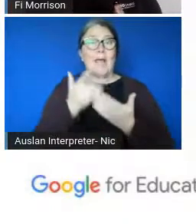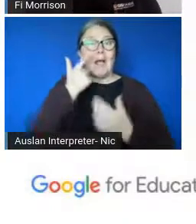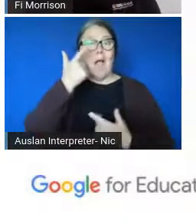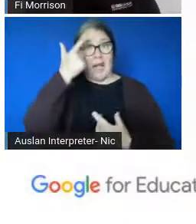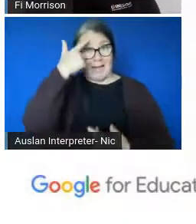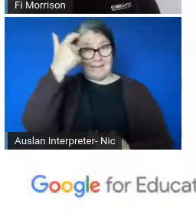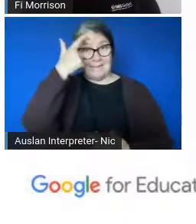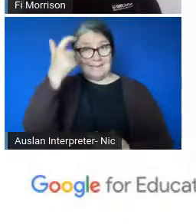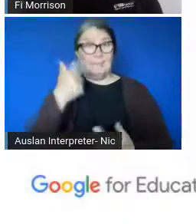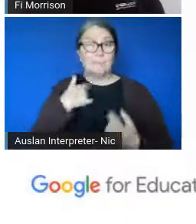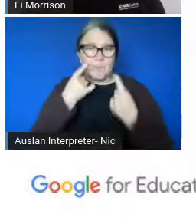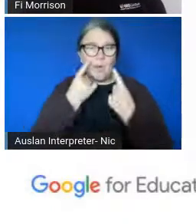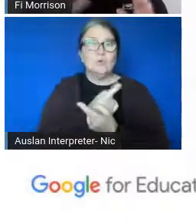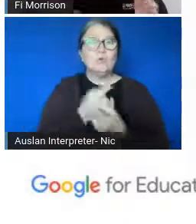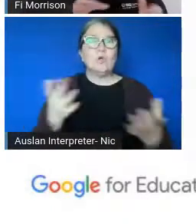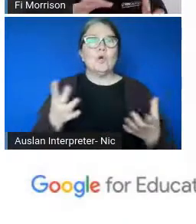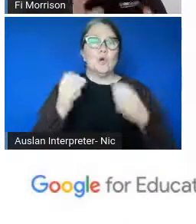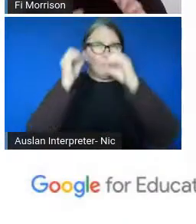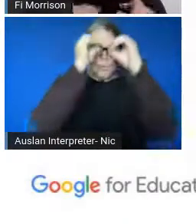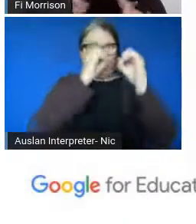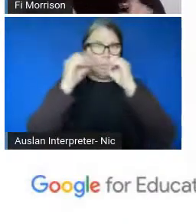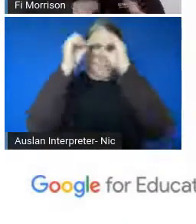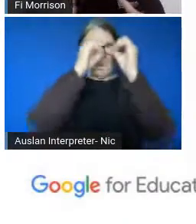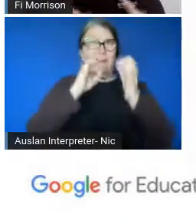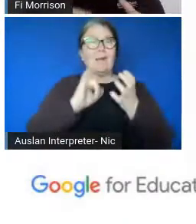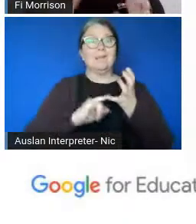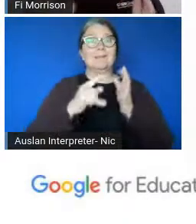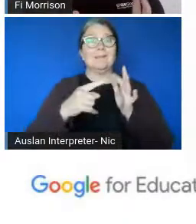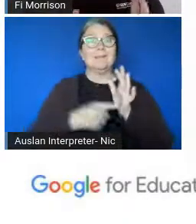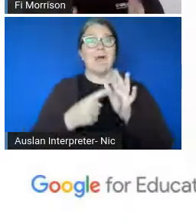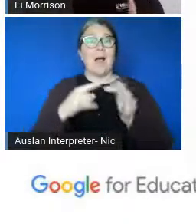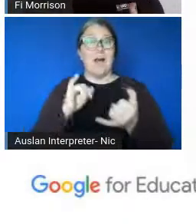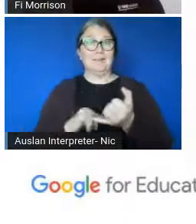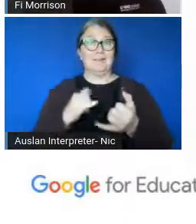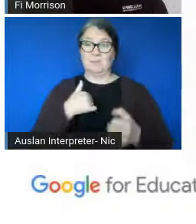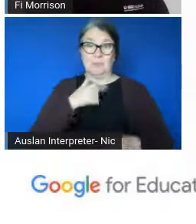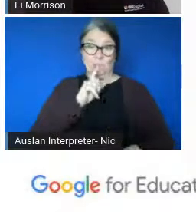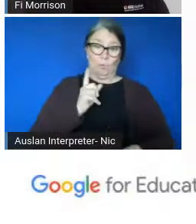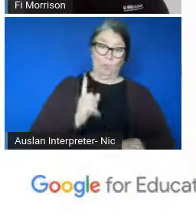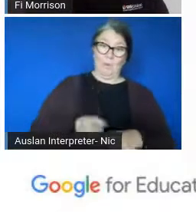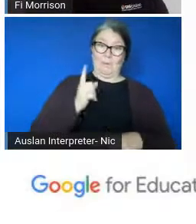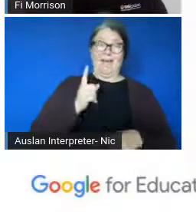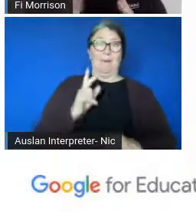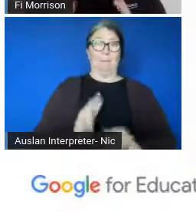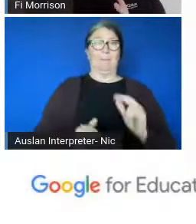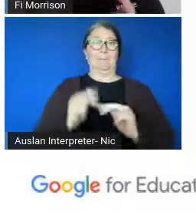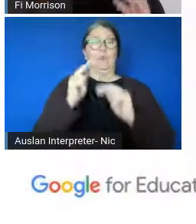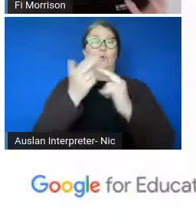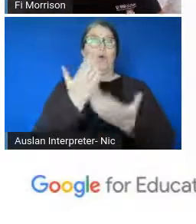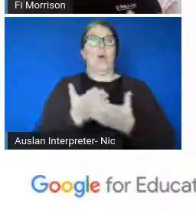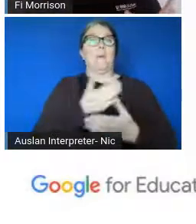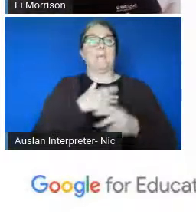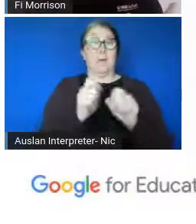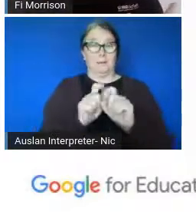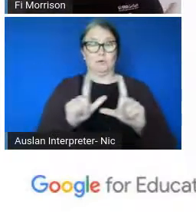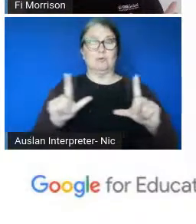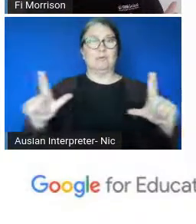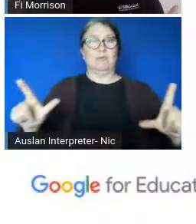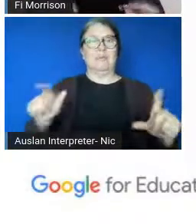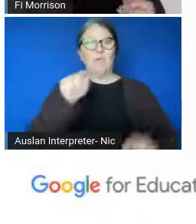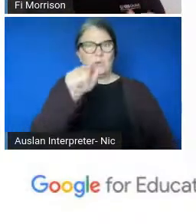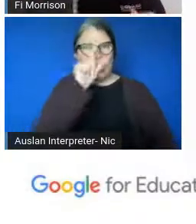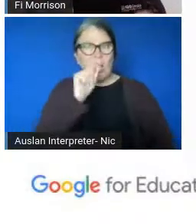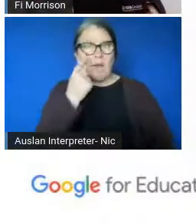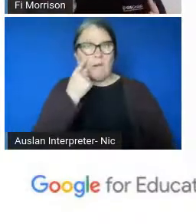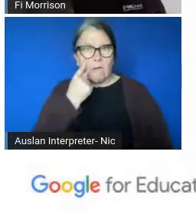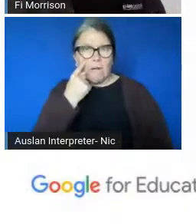with Google Sites. I'm going to quickly just build one up on my screen, and then that way you can see how easy Google Sites